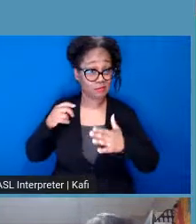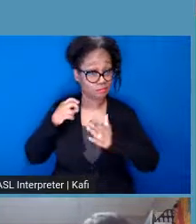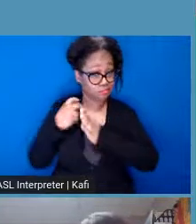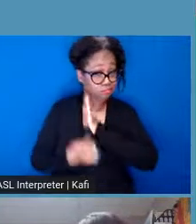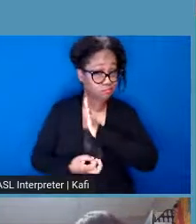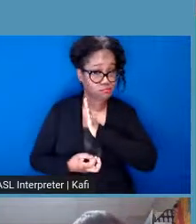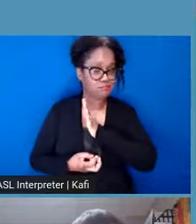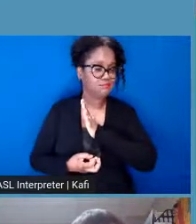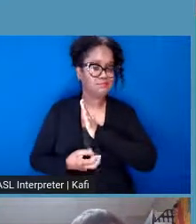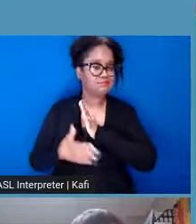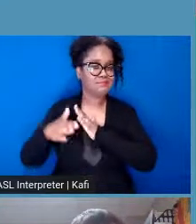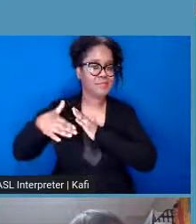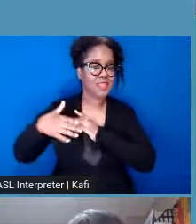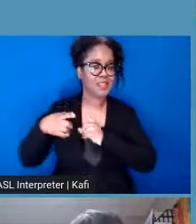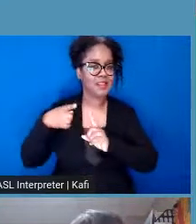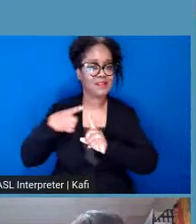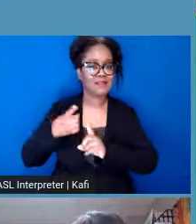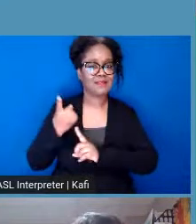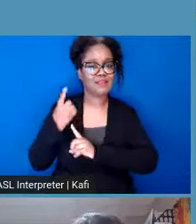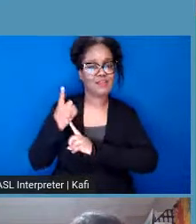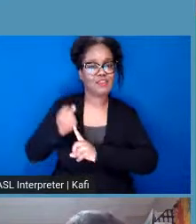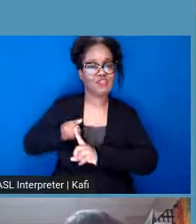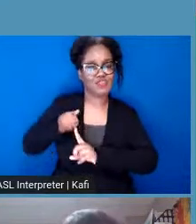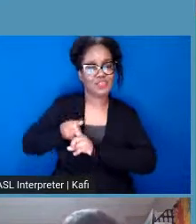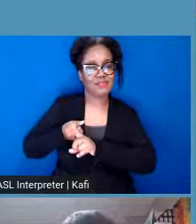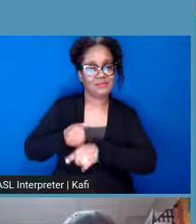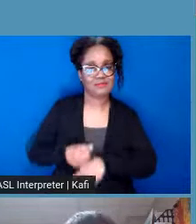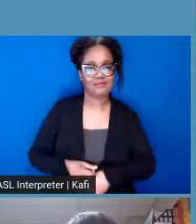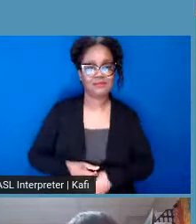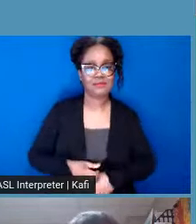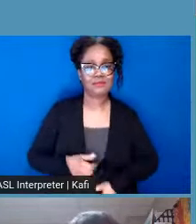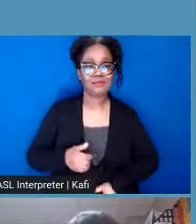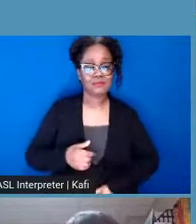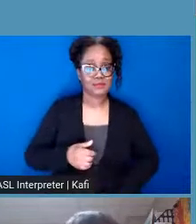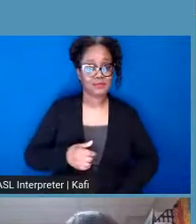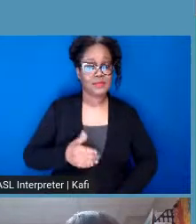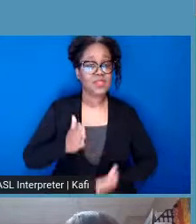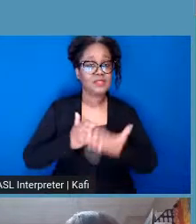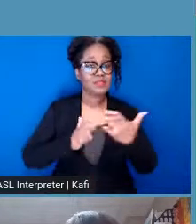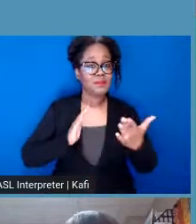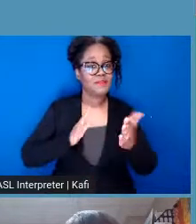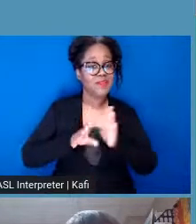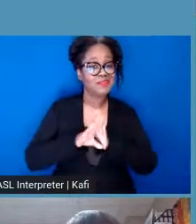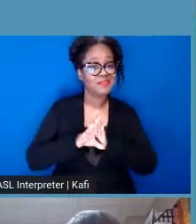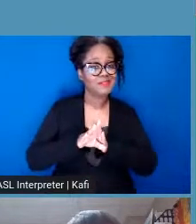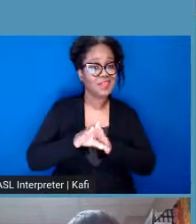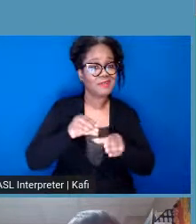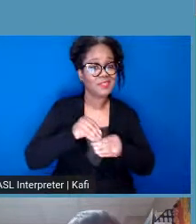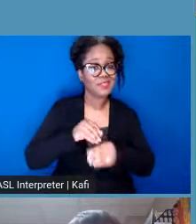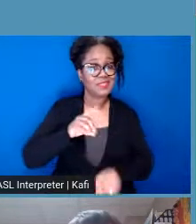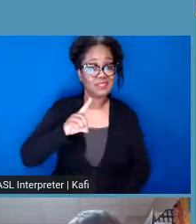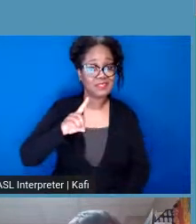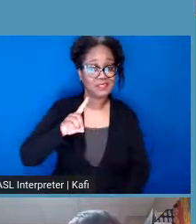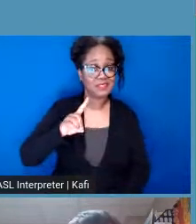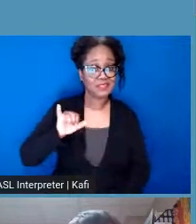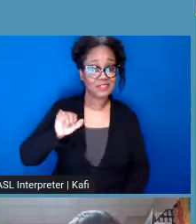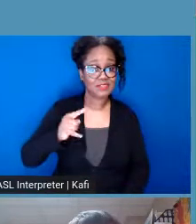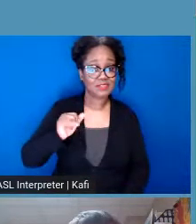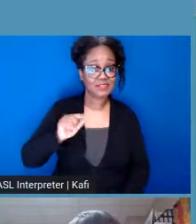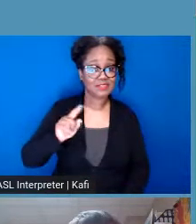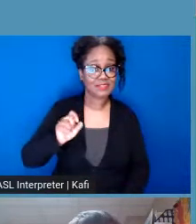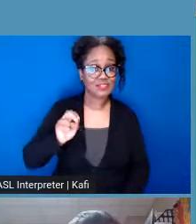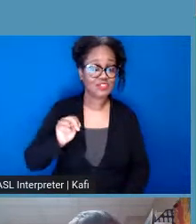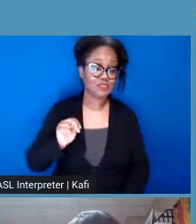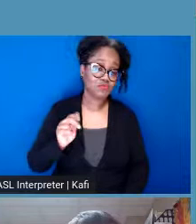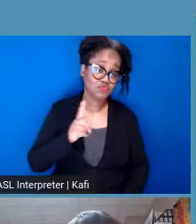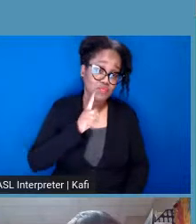And some of that, developments in digitization are somewhat slow because we are a small staff size